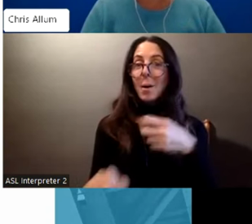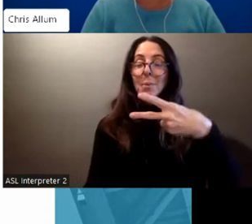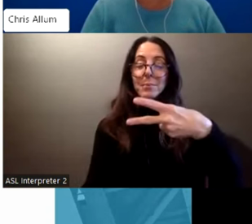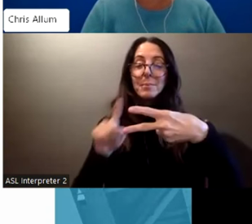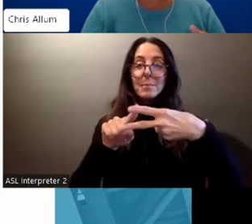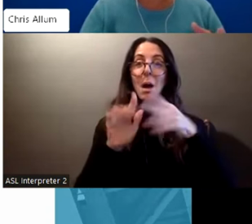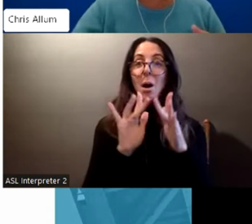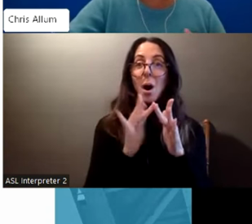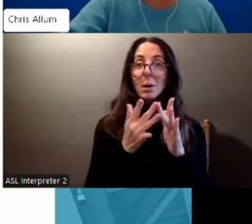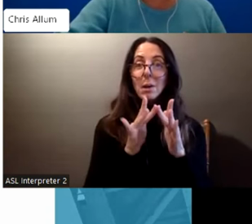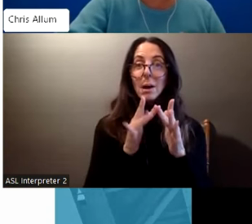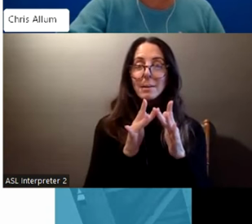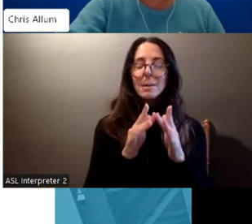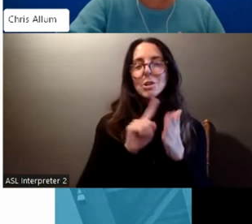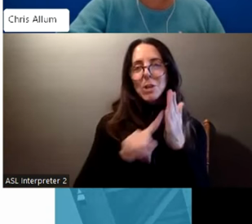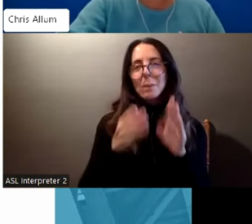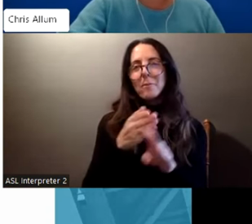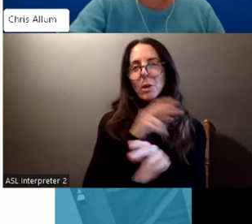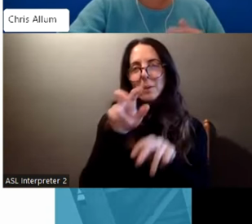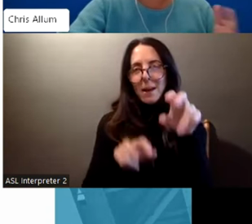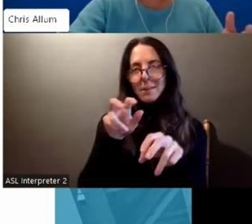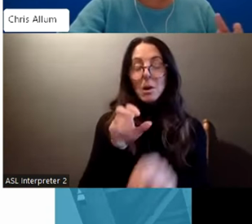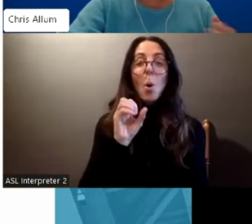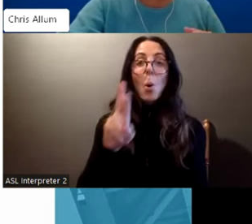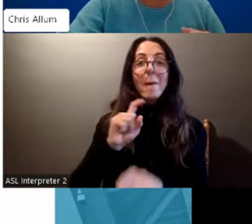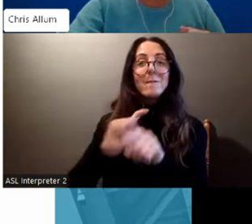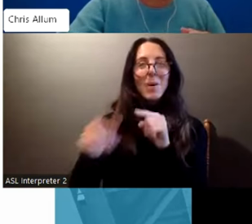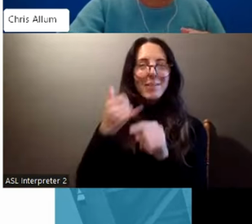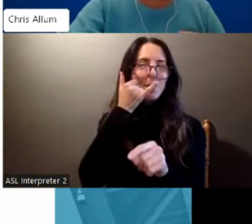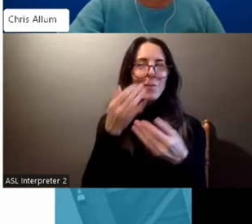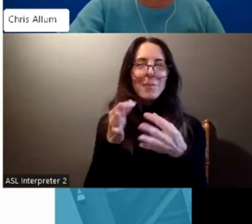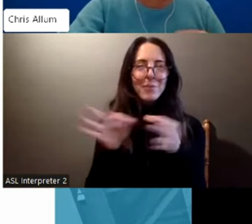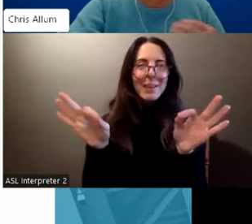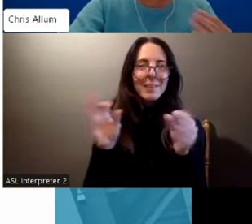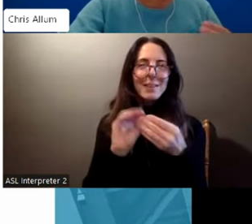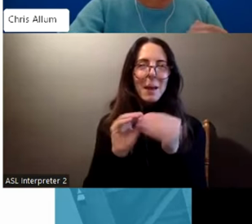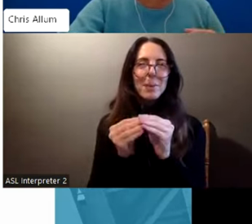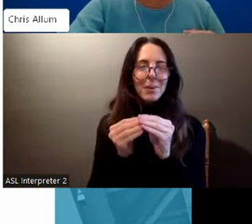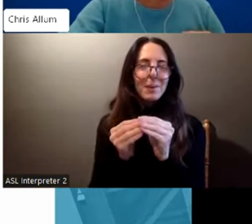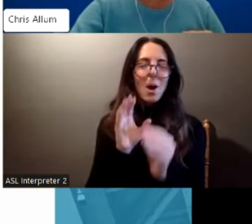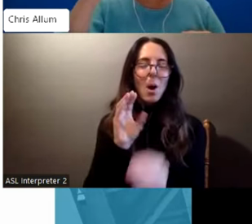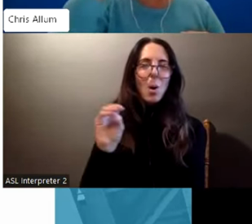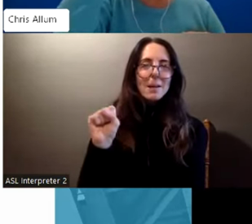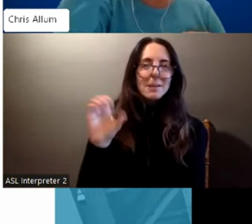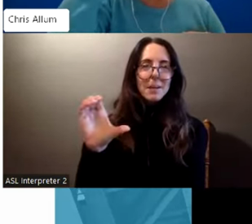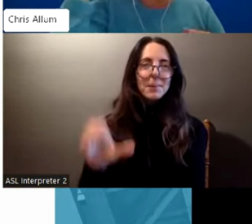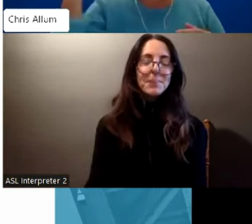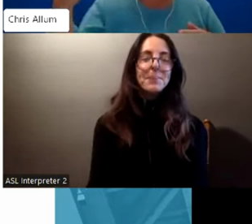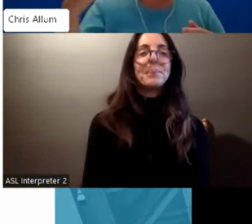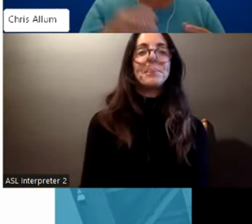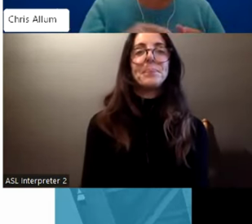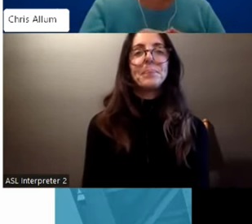check before you invest, or call us at the OSC. Talked a little bit about fraud,